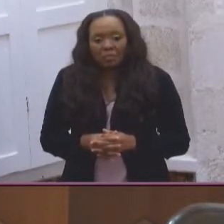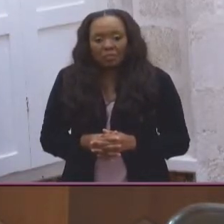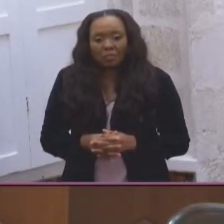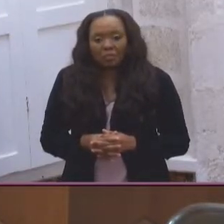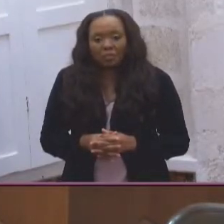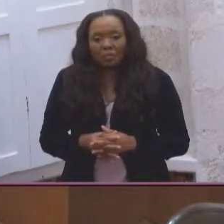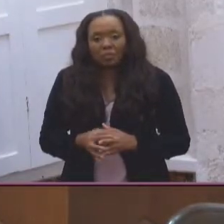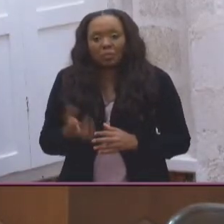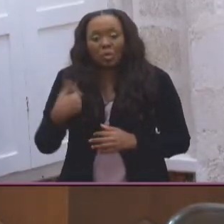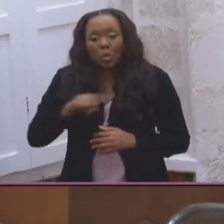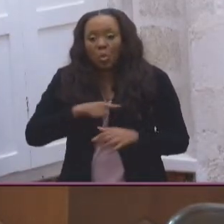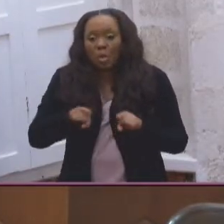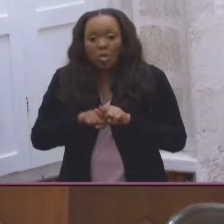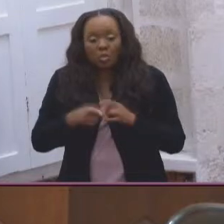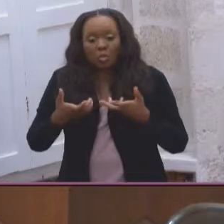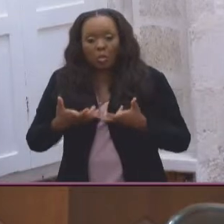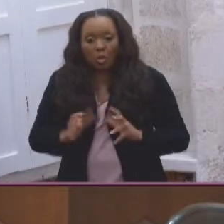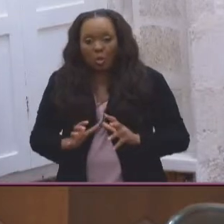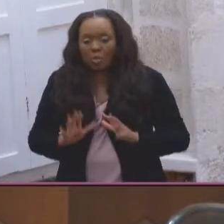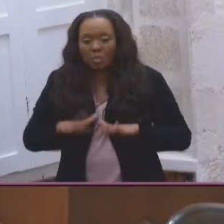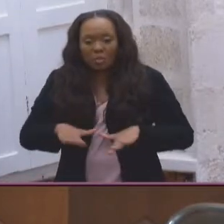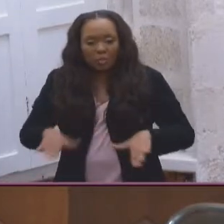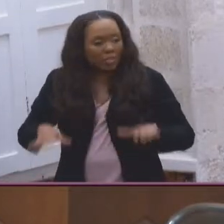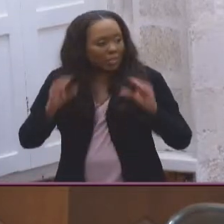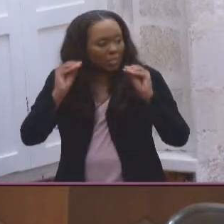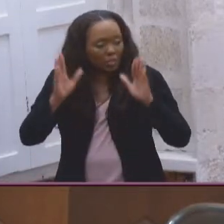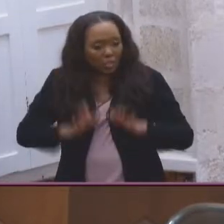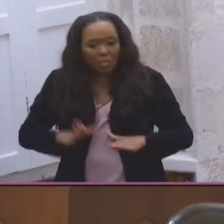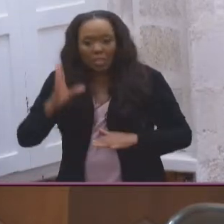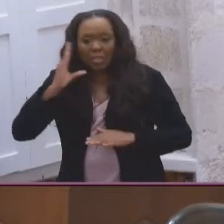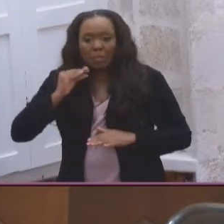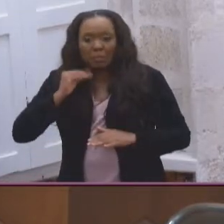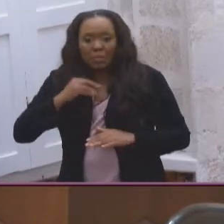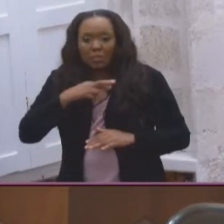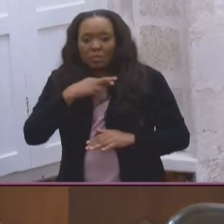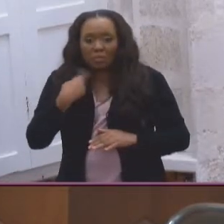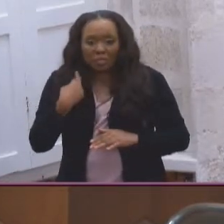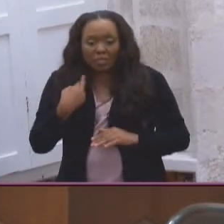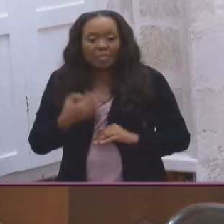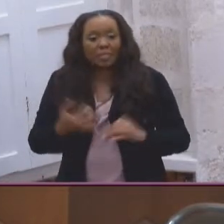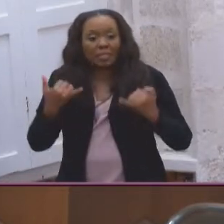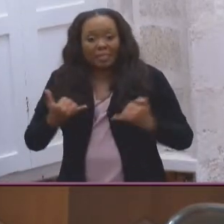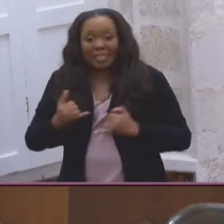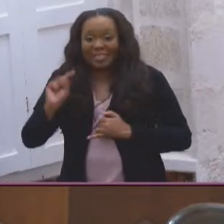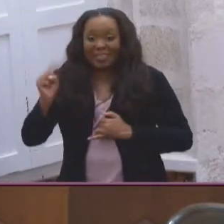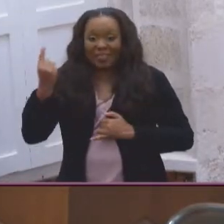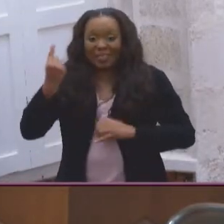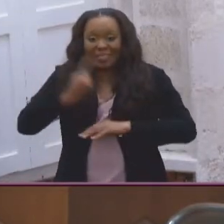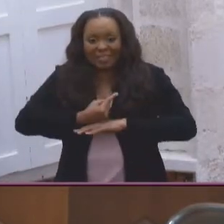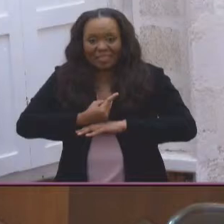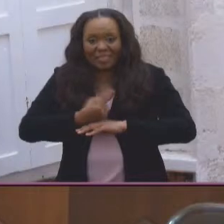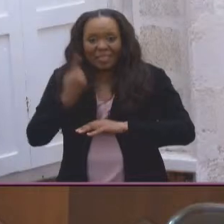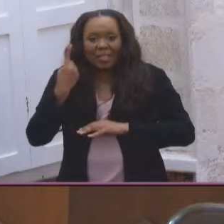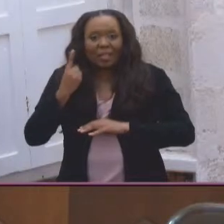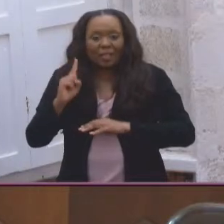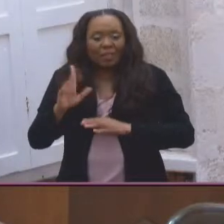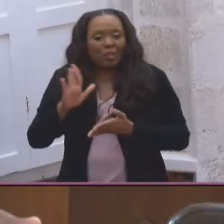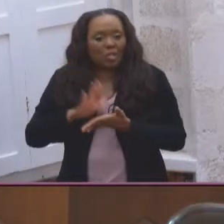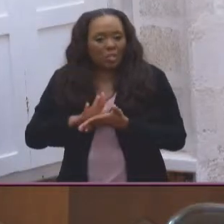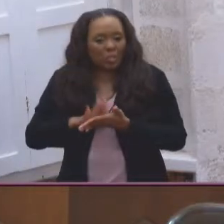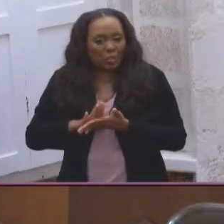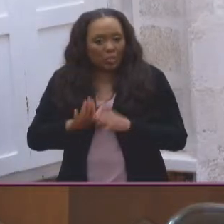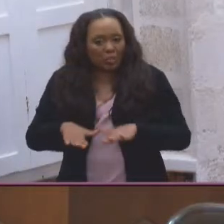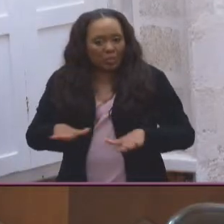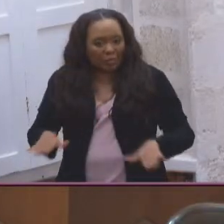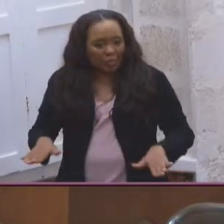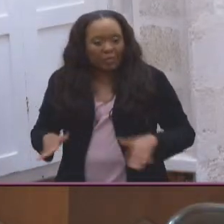And only today, of course, today is the first day of the teaching of the third term. And as you've heard